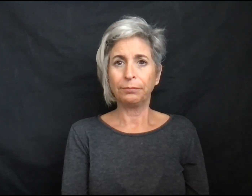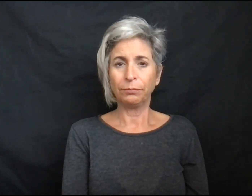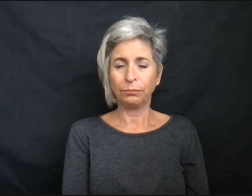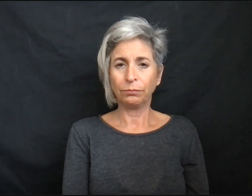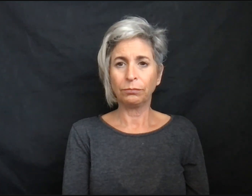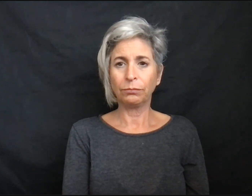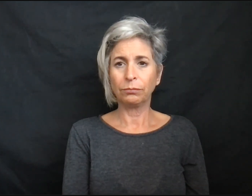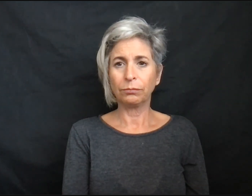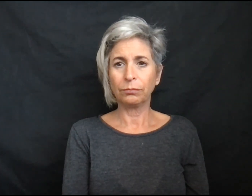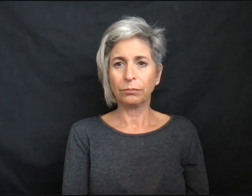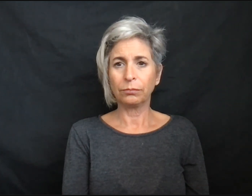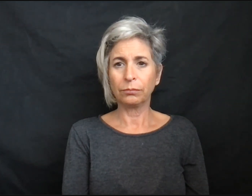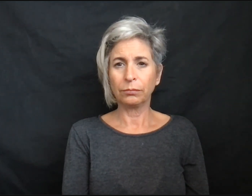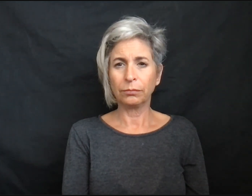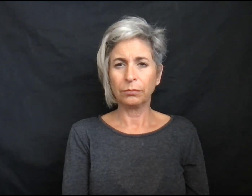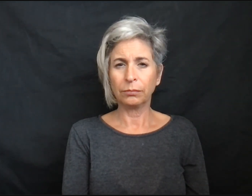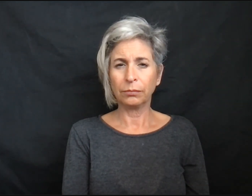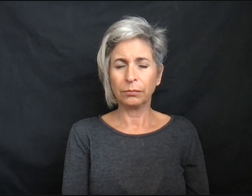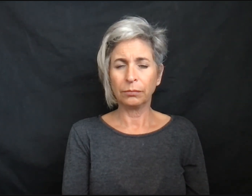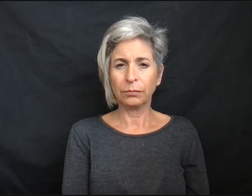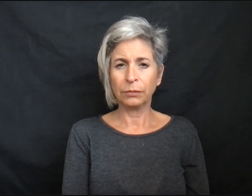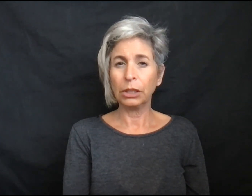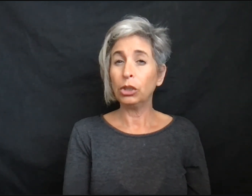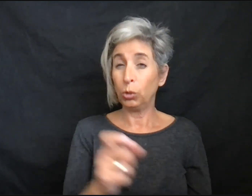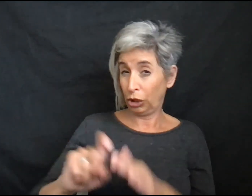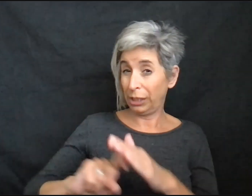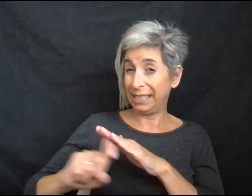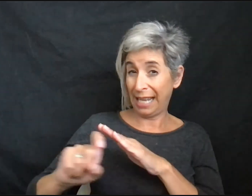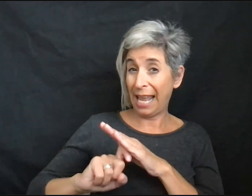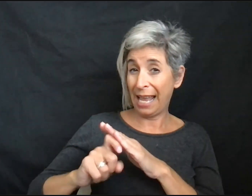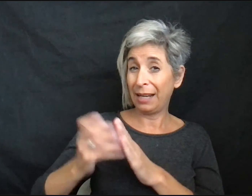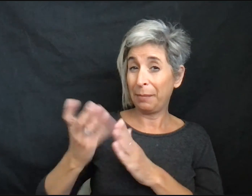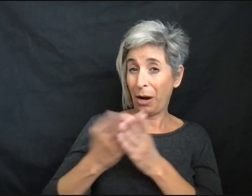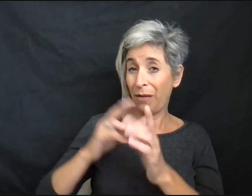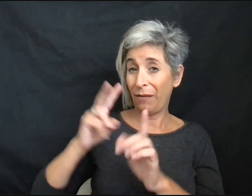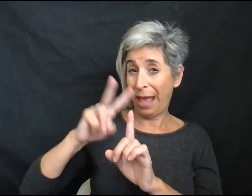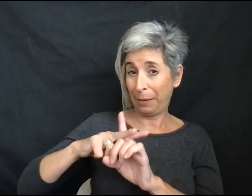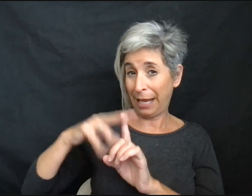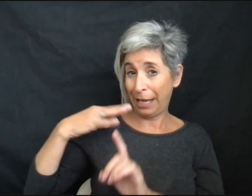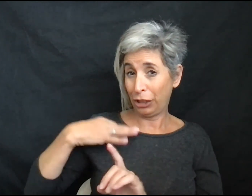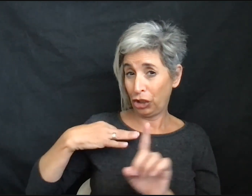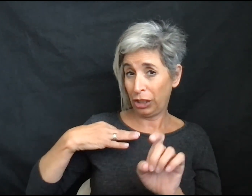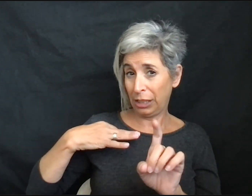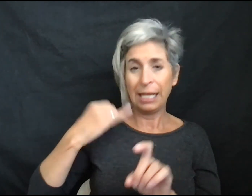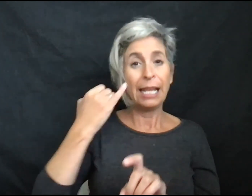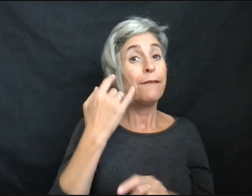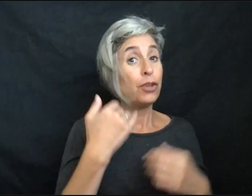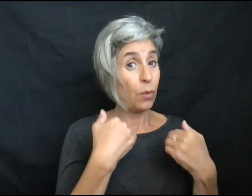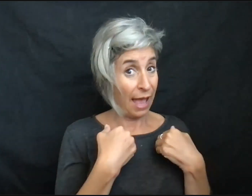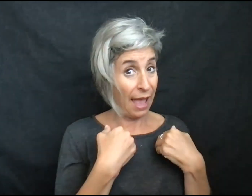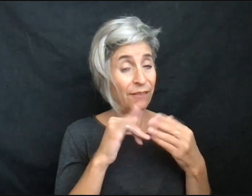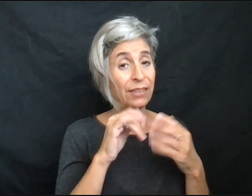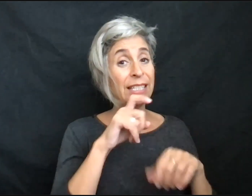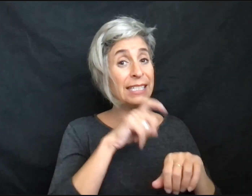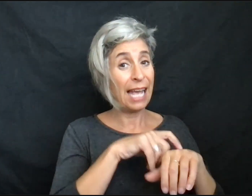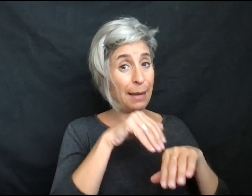But does that, you're saying they should scan that in as part of the application? If they have it at time of submittal,